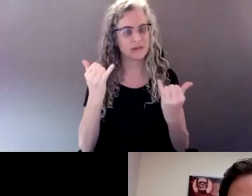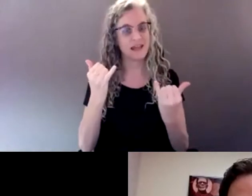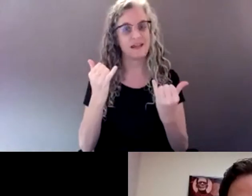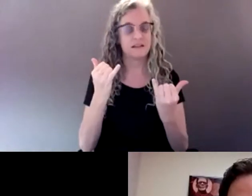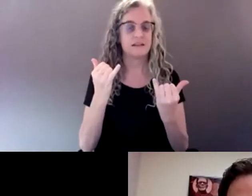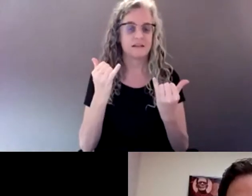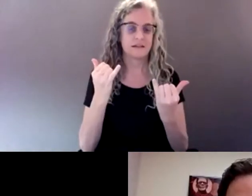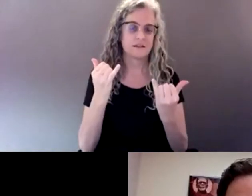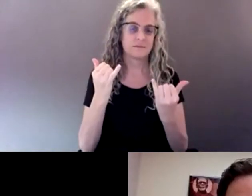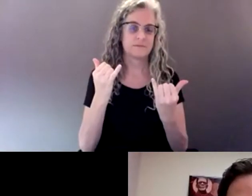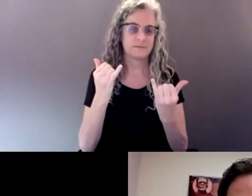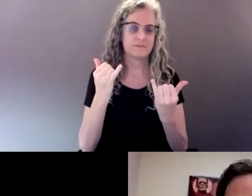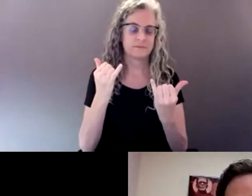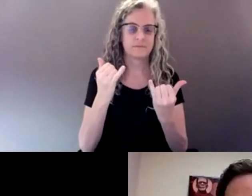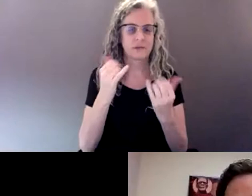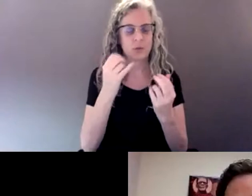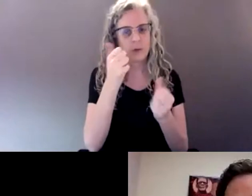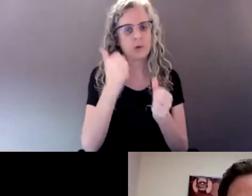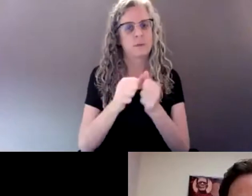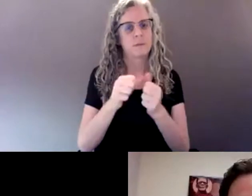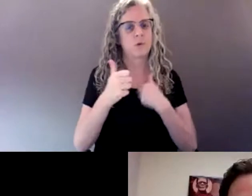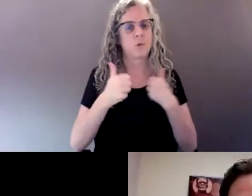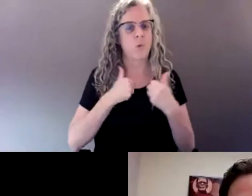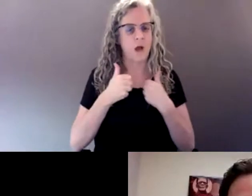genocide in Rwanda.